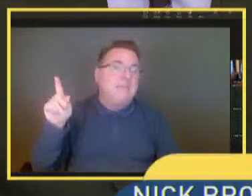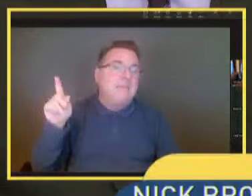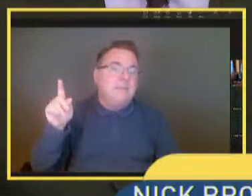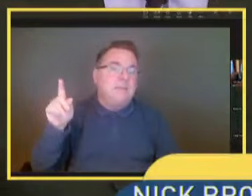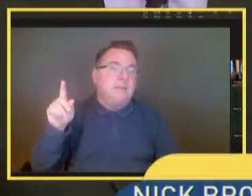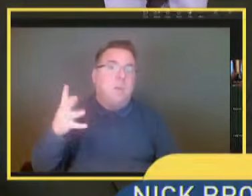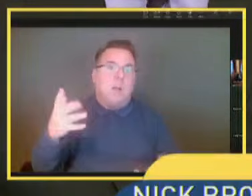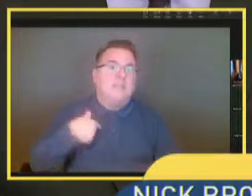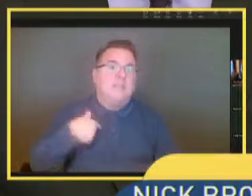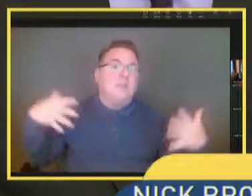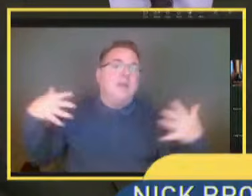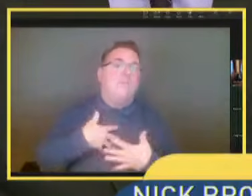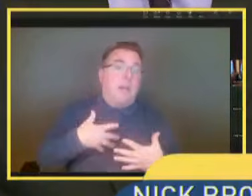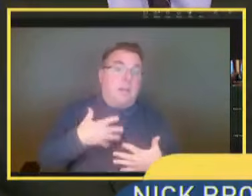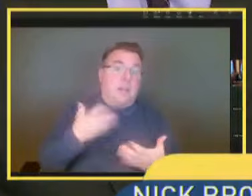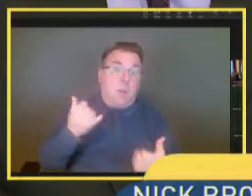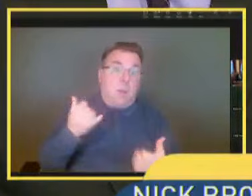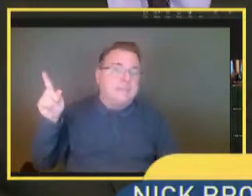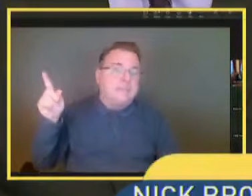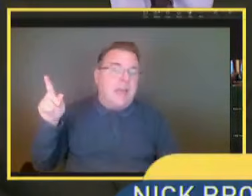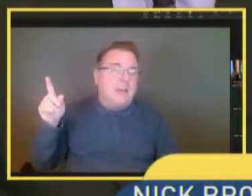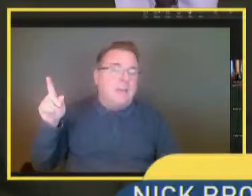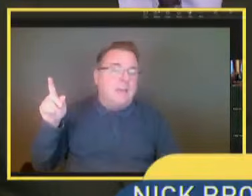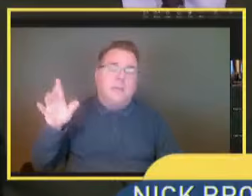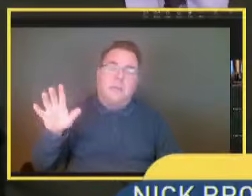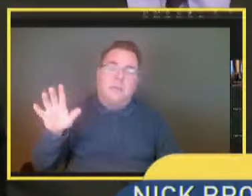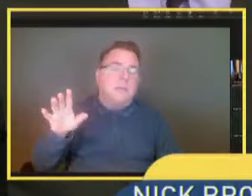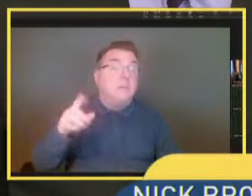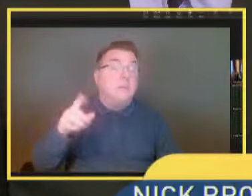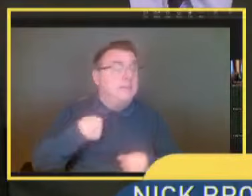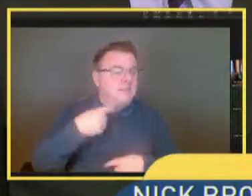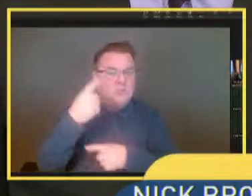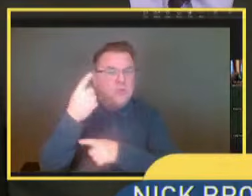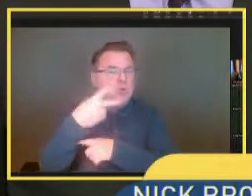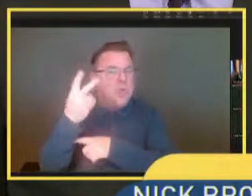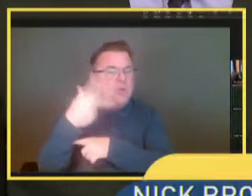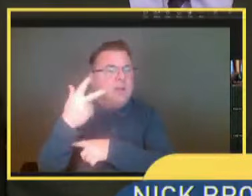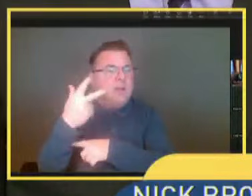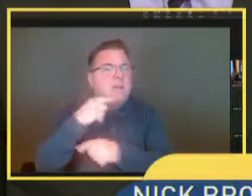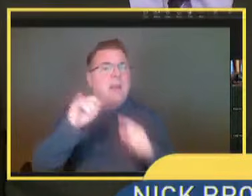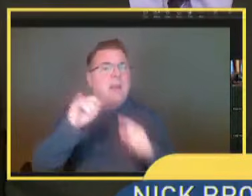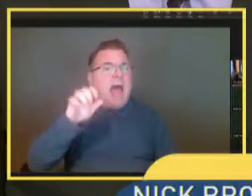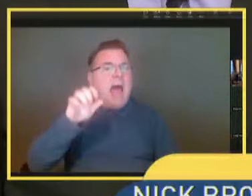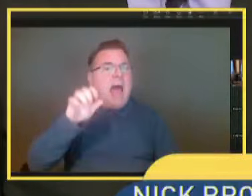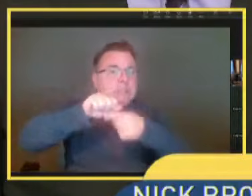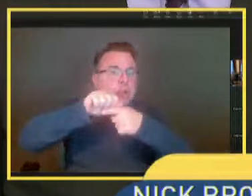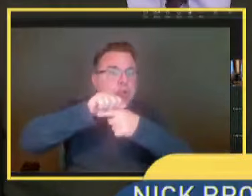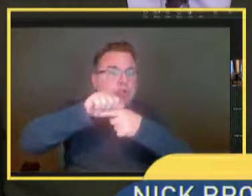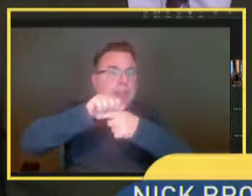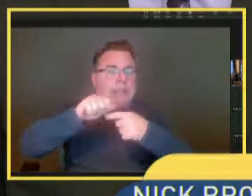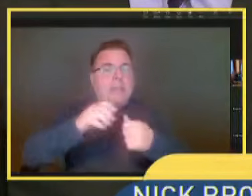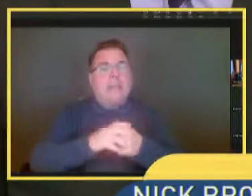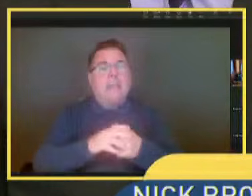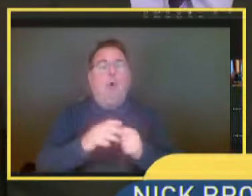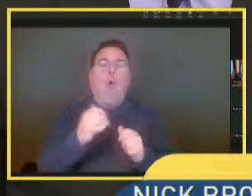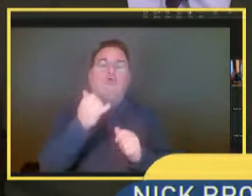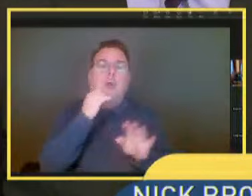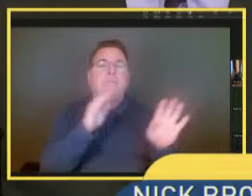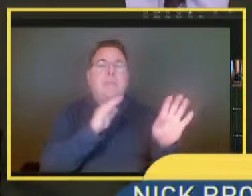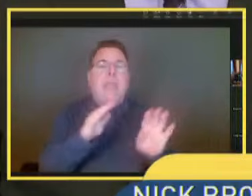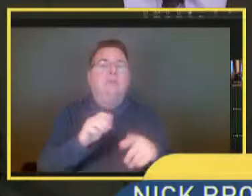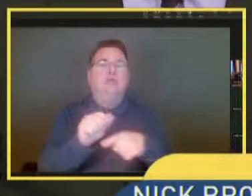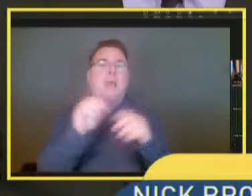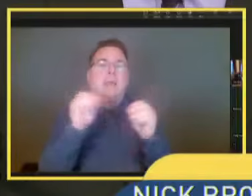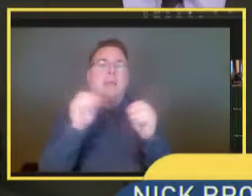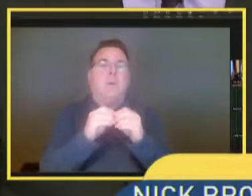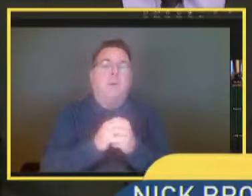scared. There's been so much talk in the last few days about ICE training and misconduct. Where we are now is